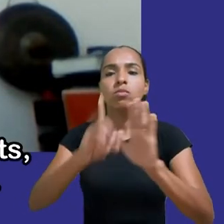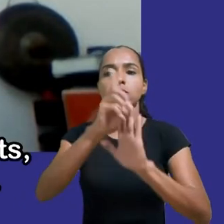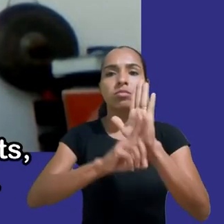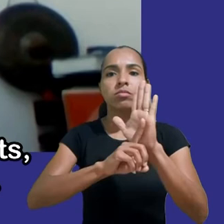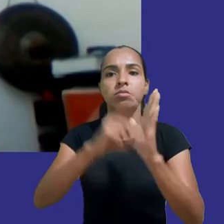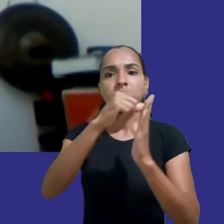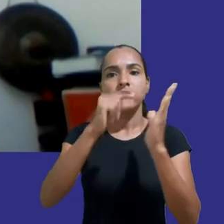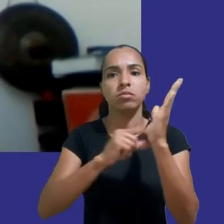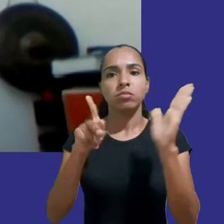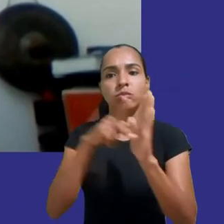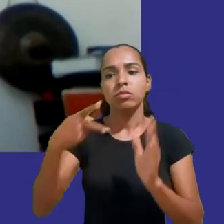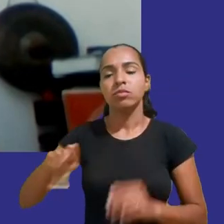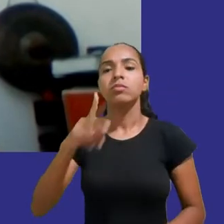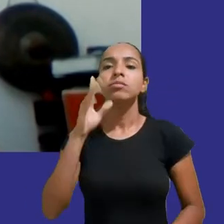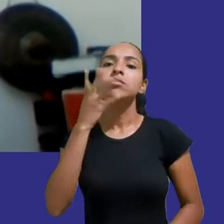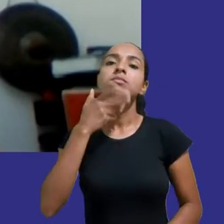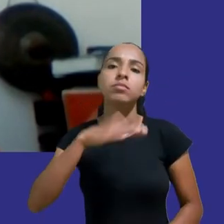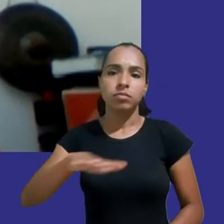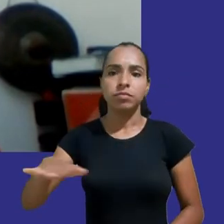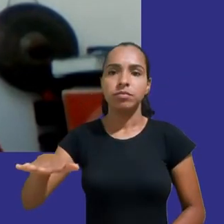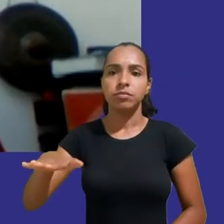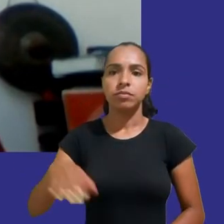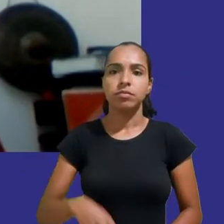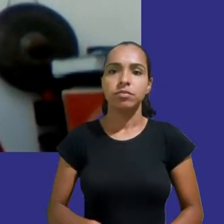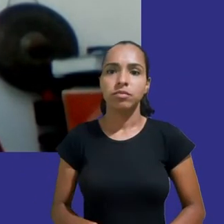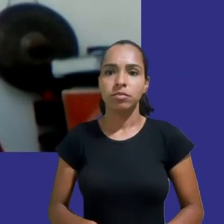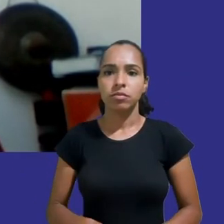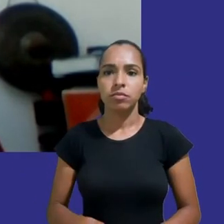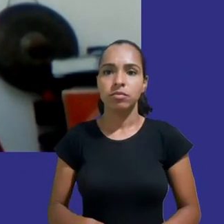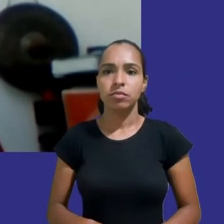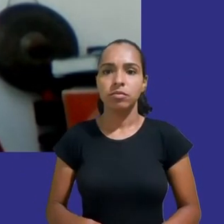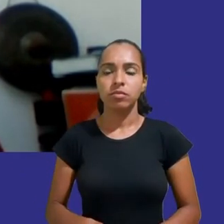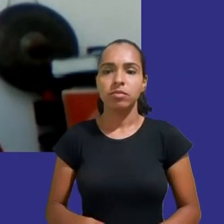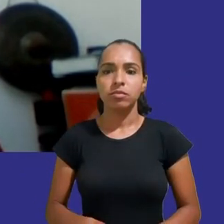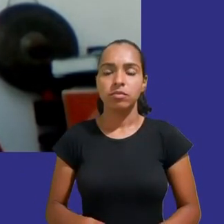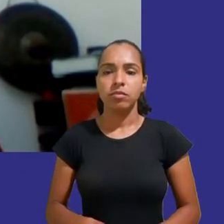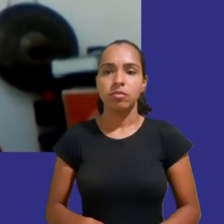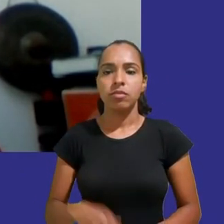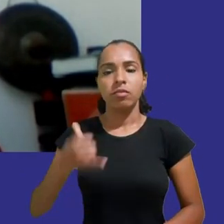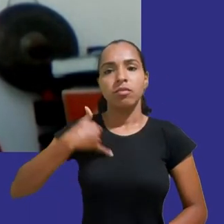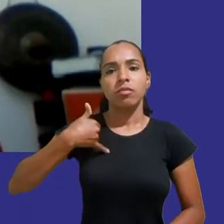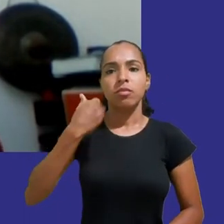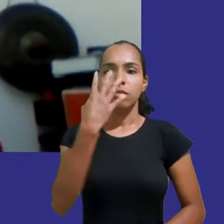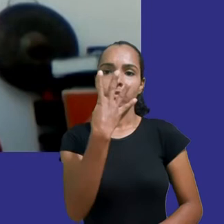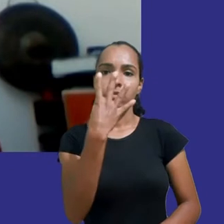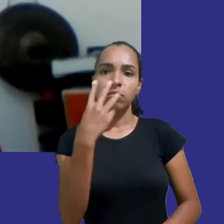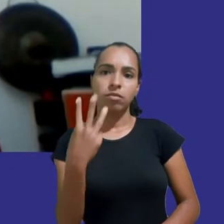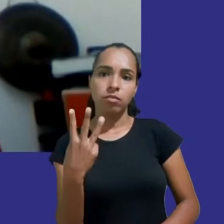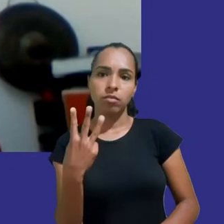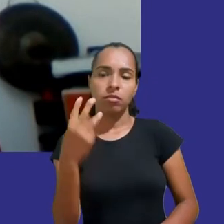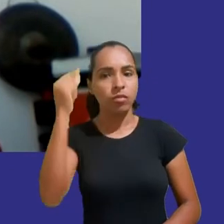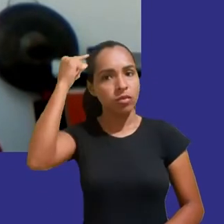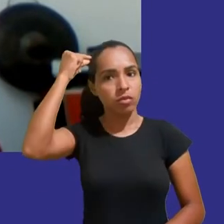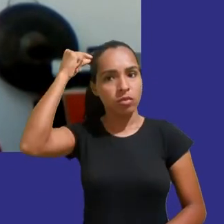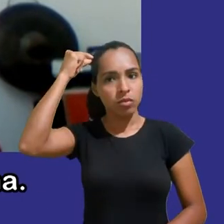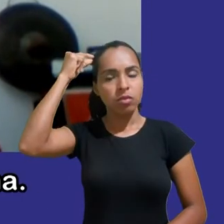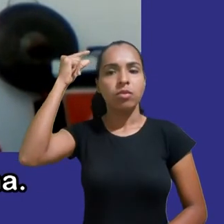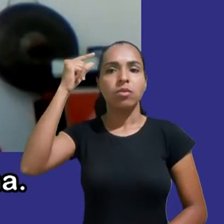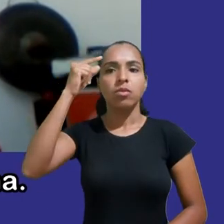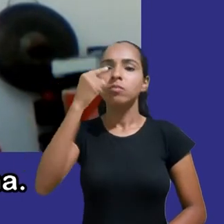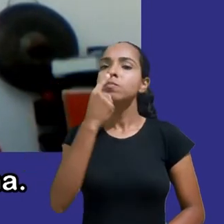Five Rights I'm 43 years old I've got shortest not as much as I would like